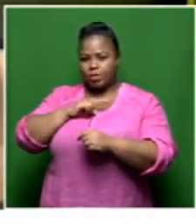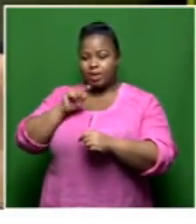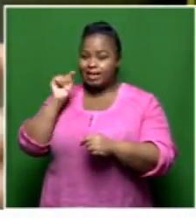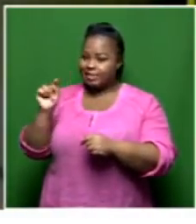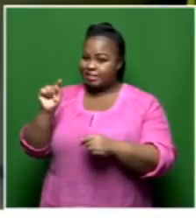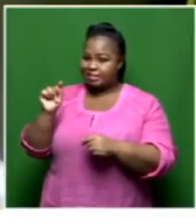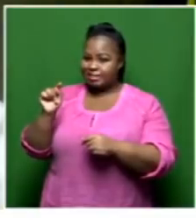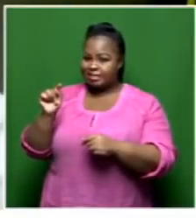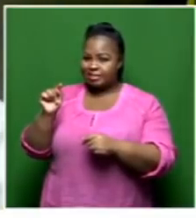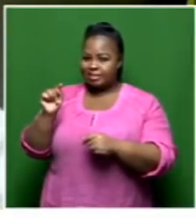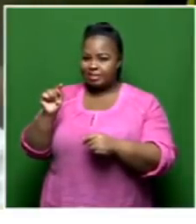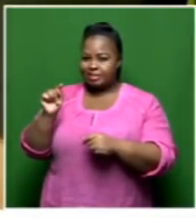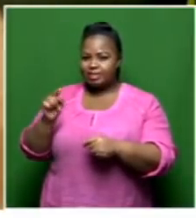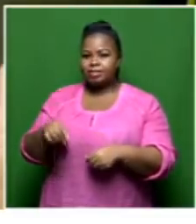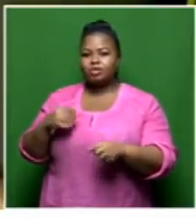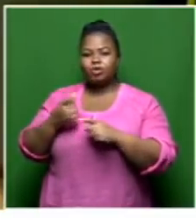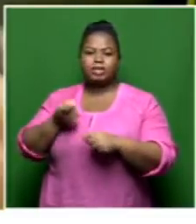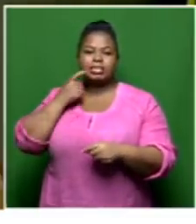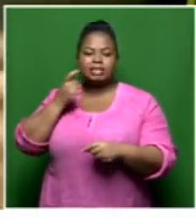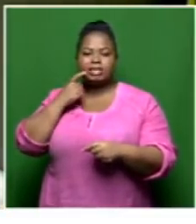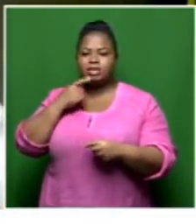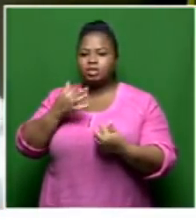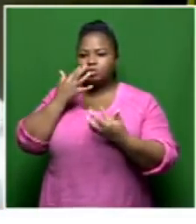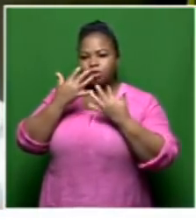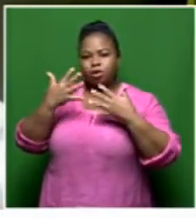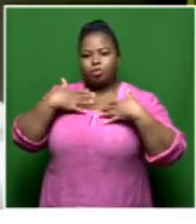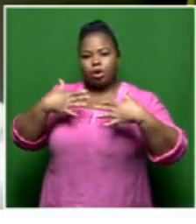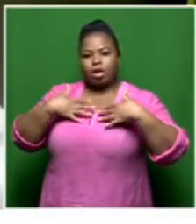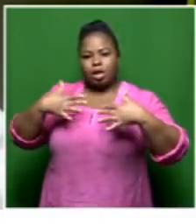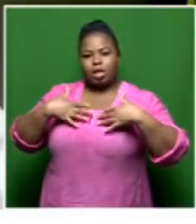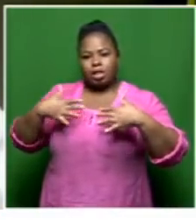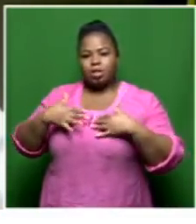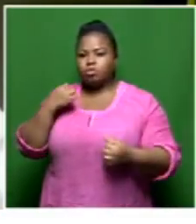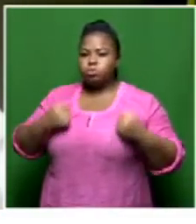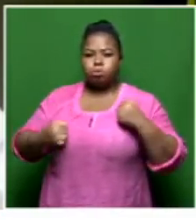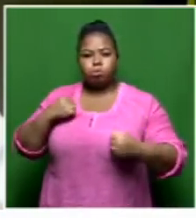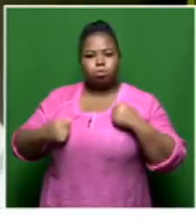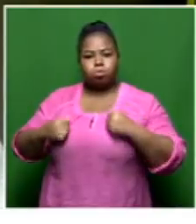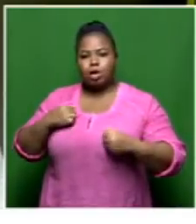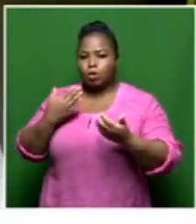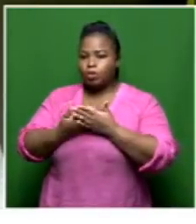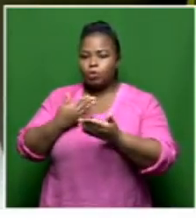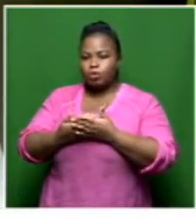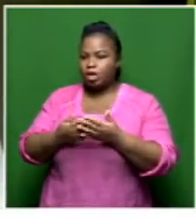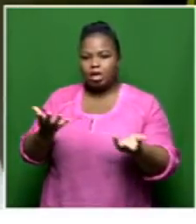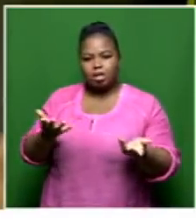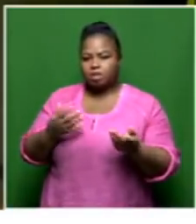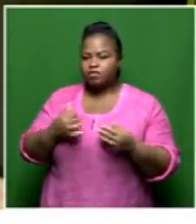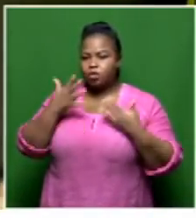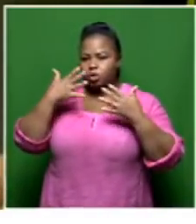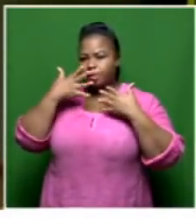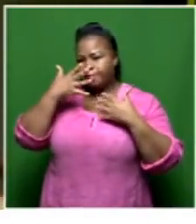over here is a very easy breathing mask. So guys can actually go running with it. They can wear it